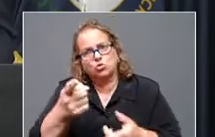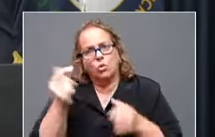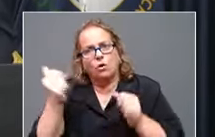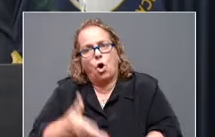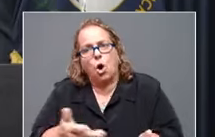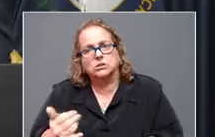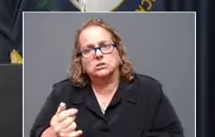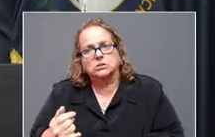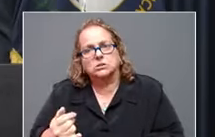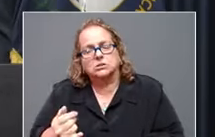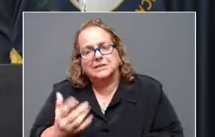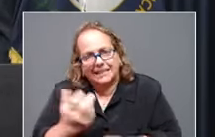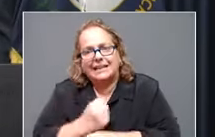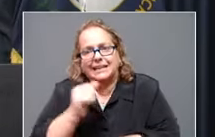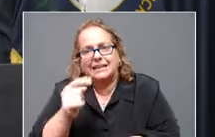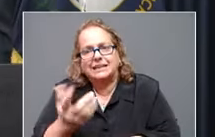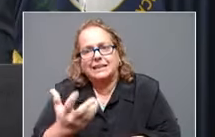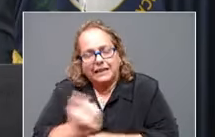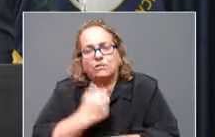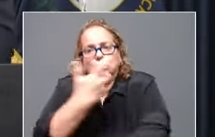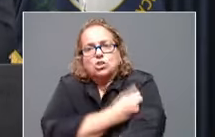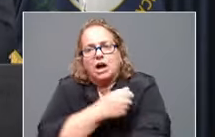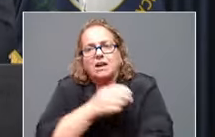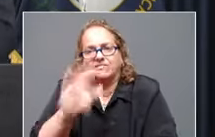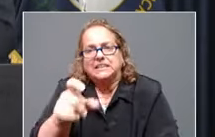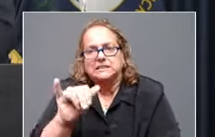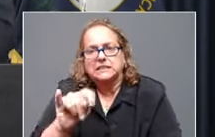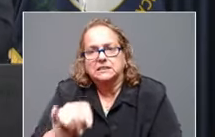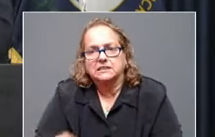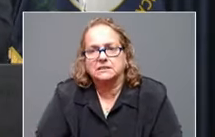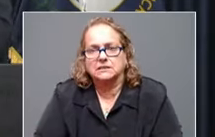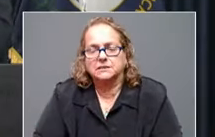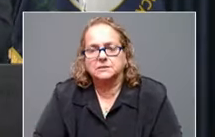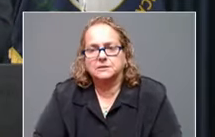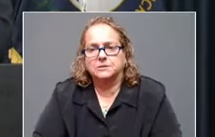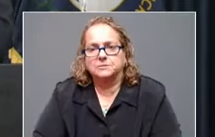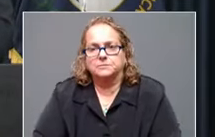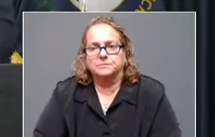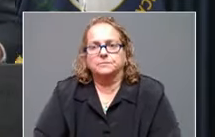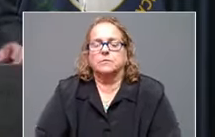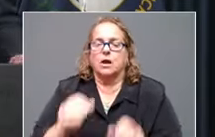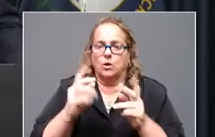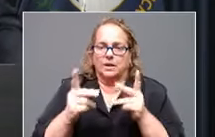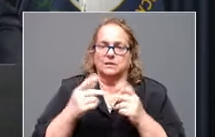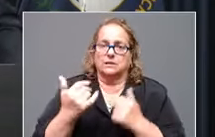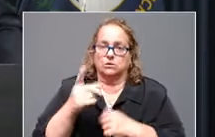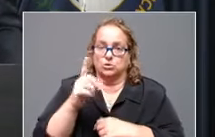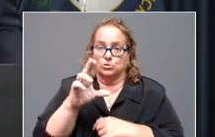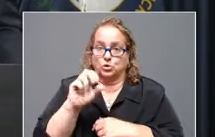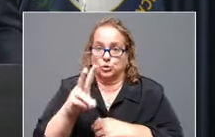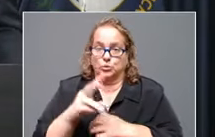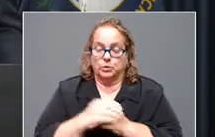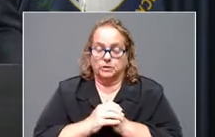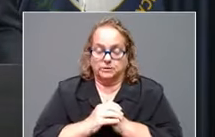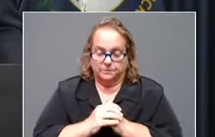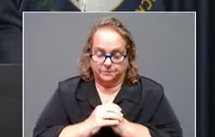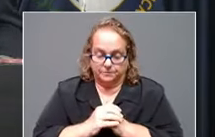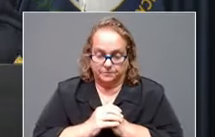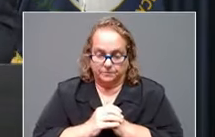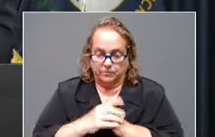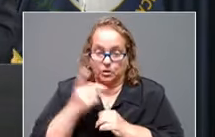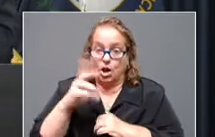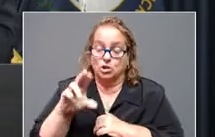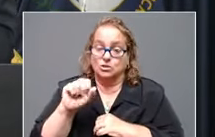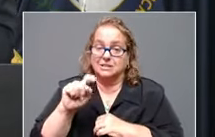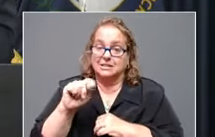but with hospital numbers going up the way that they are, do you anticipate a point where you'll have to suspend any kind of elective